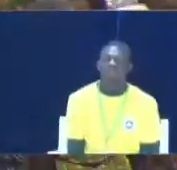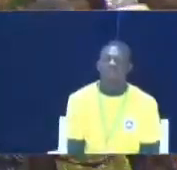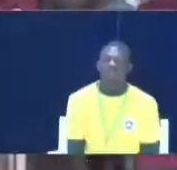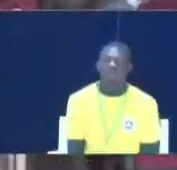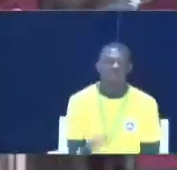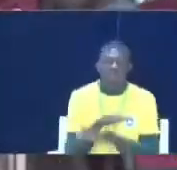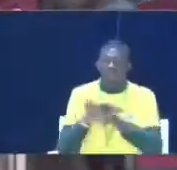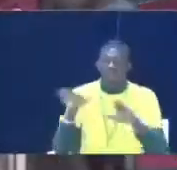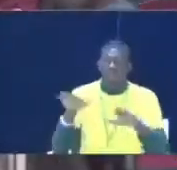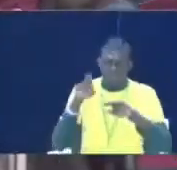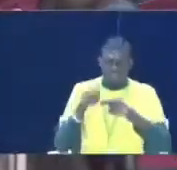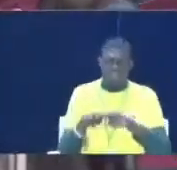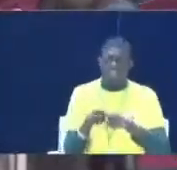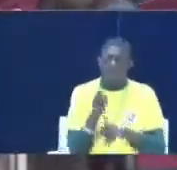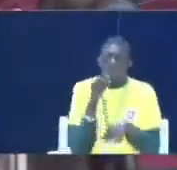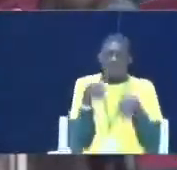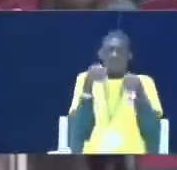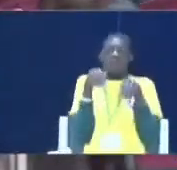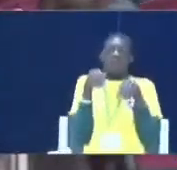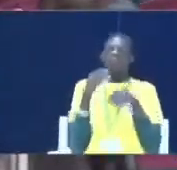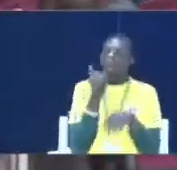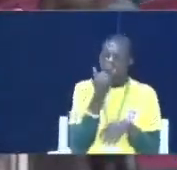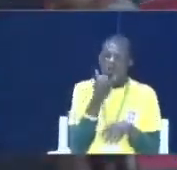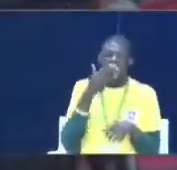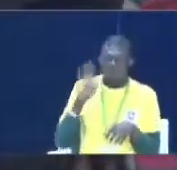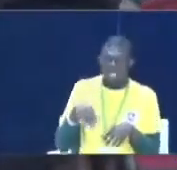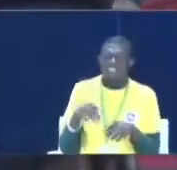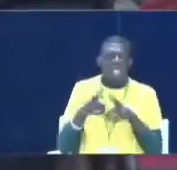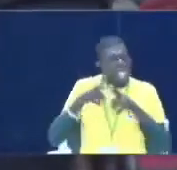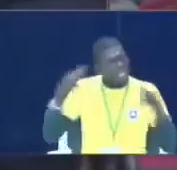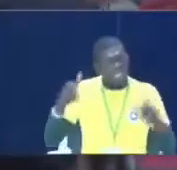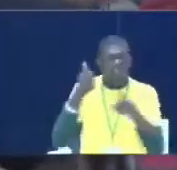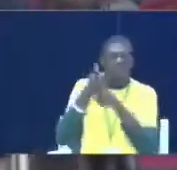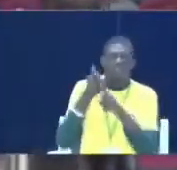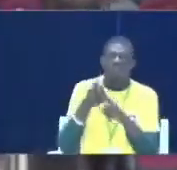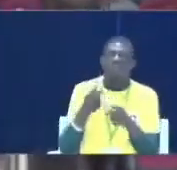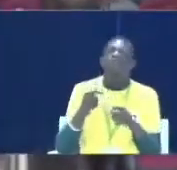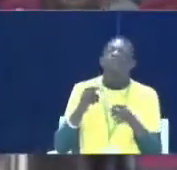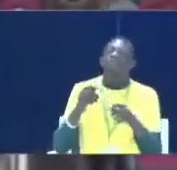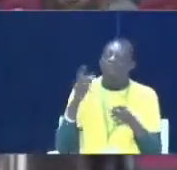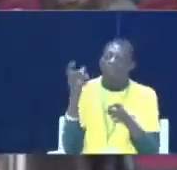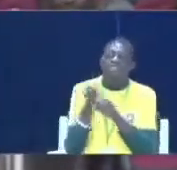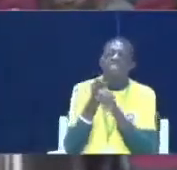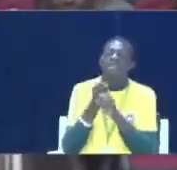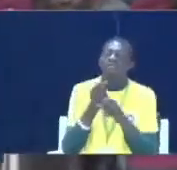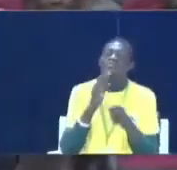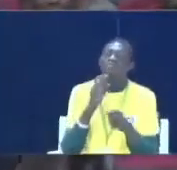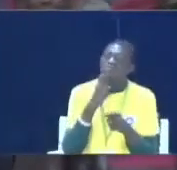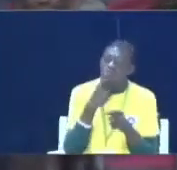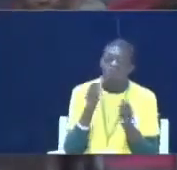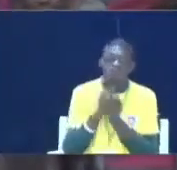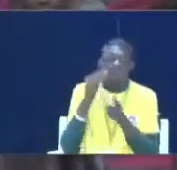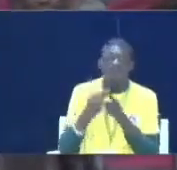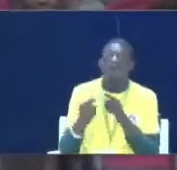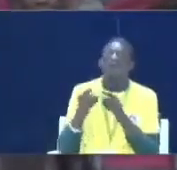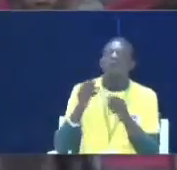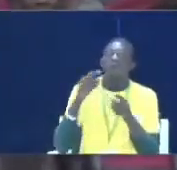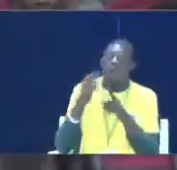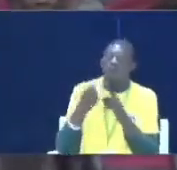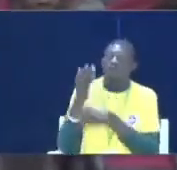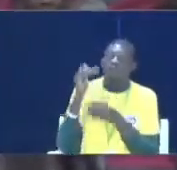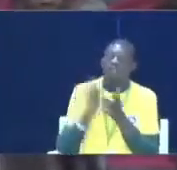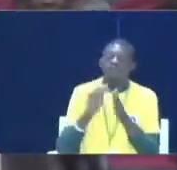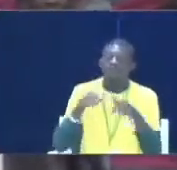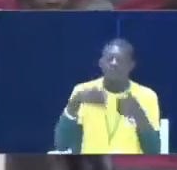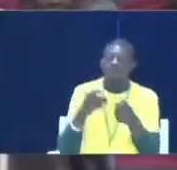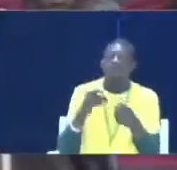Don't sit at a place. If the Lord has given you a word like he gave to Abraham, hold on to the word. The one that spoke to you cannot lie. He